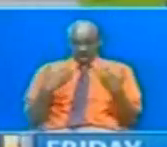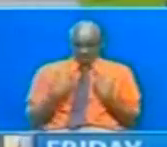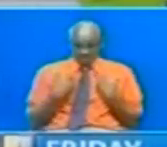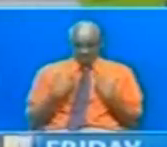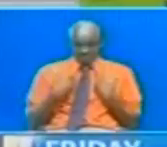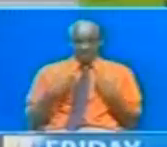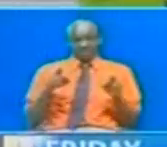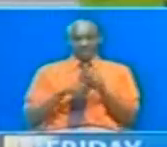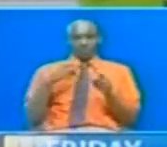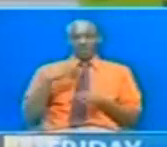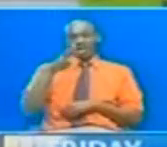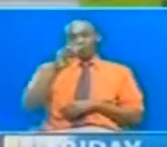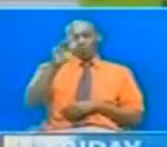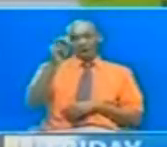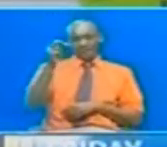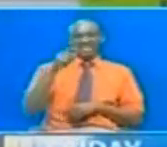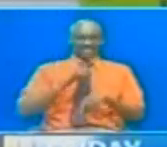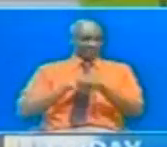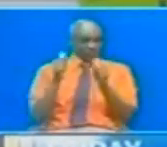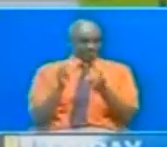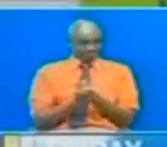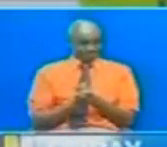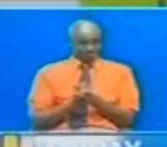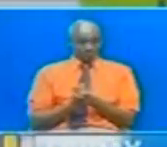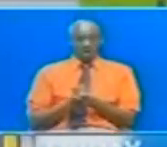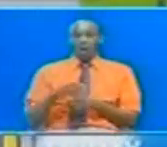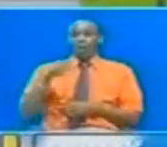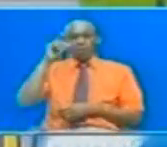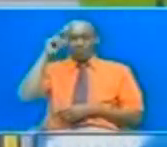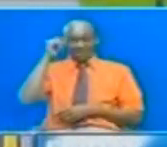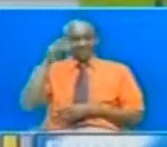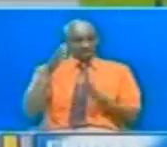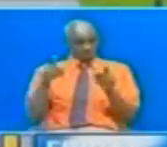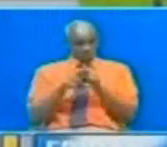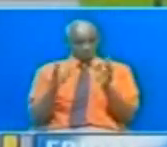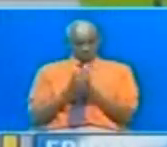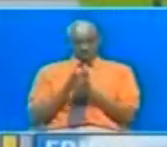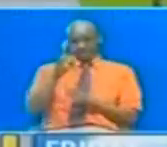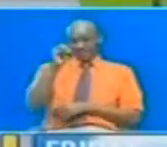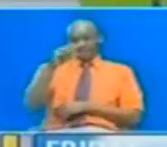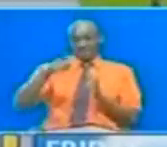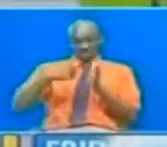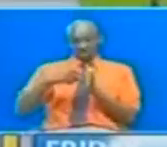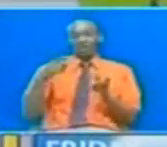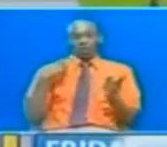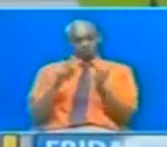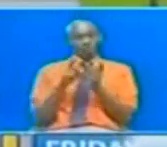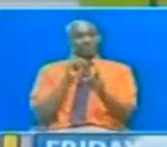against Mwamba in a most anticipated tie. 2 bottom clubs, Mombasa Sports Club and Mean Machine, will also clash on the same